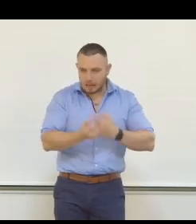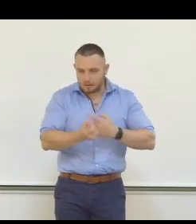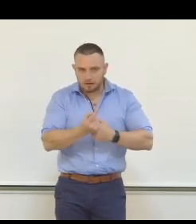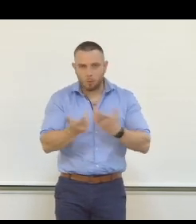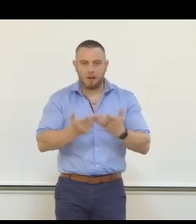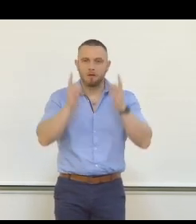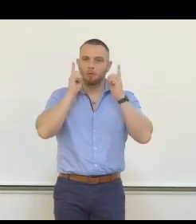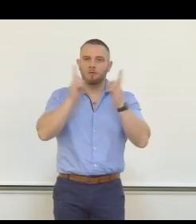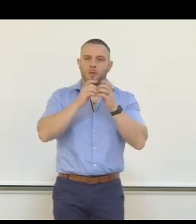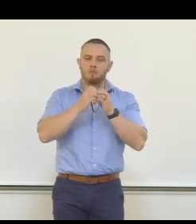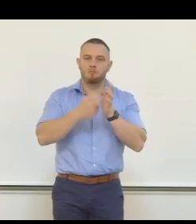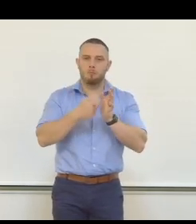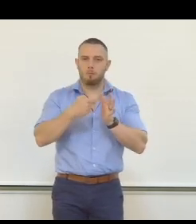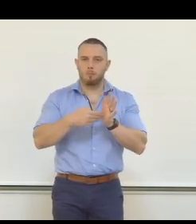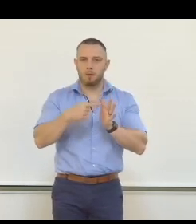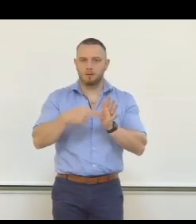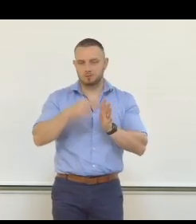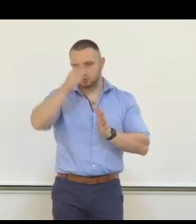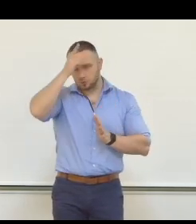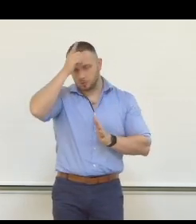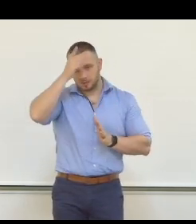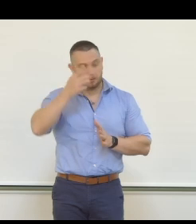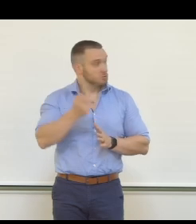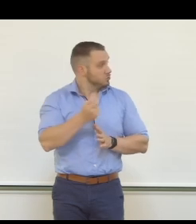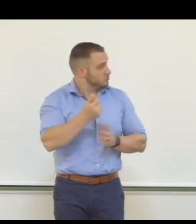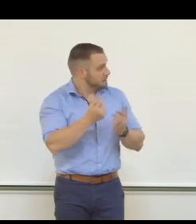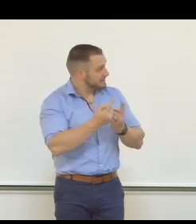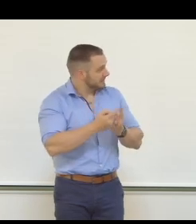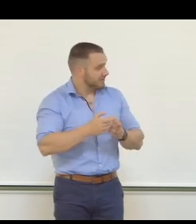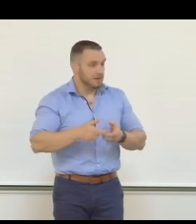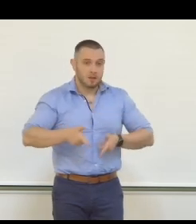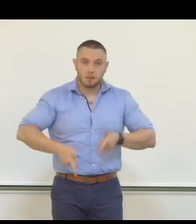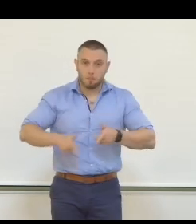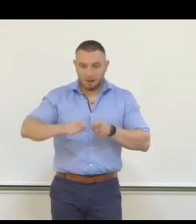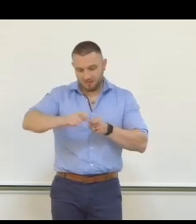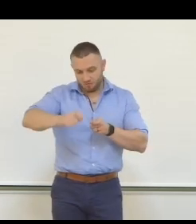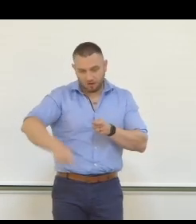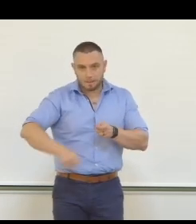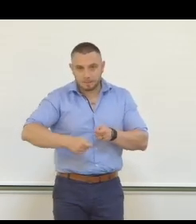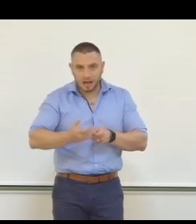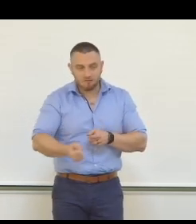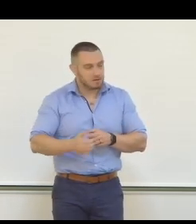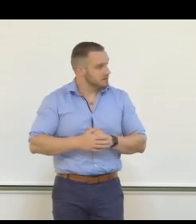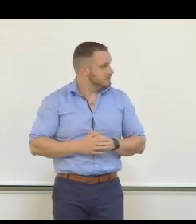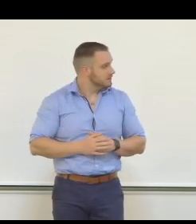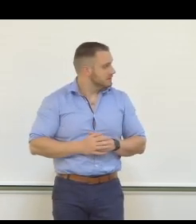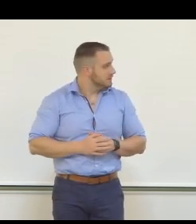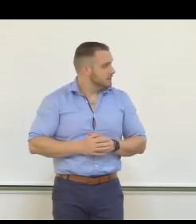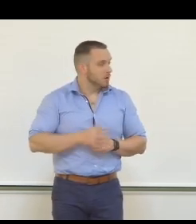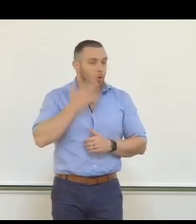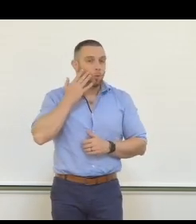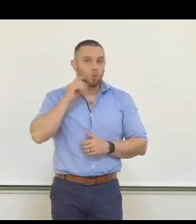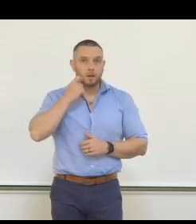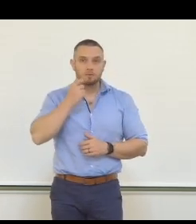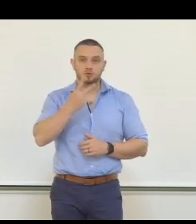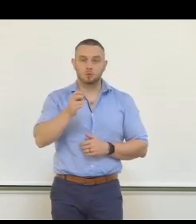of Bremen. So we have some small selection with the white frames, and we have received funding in 2021